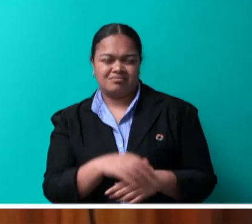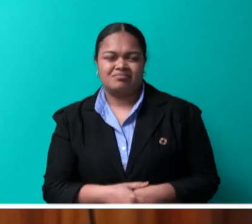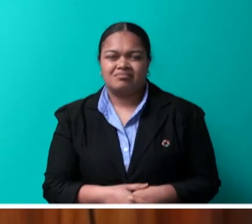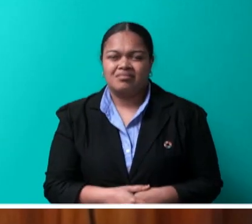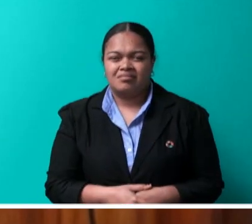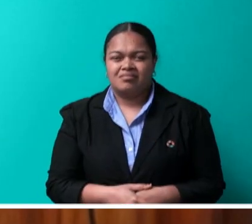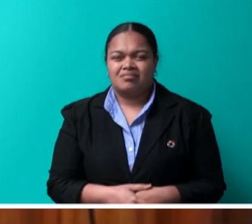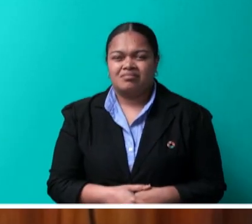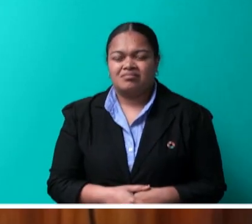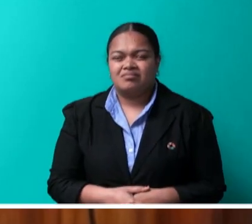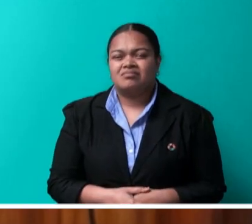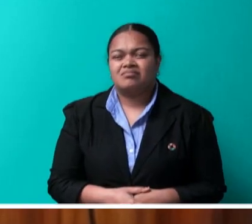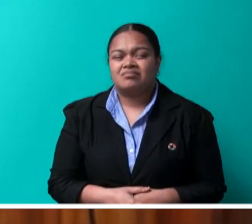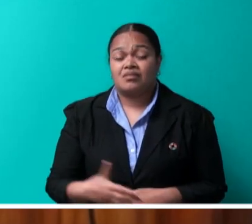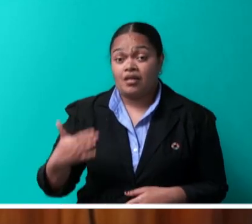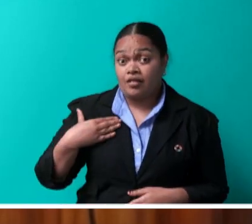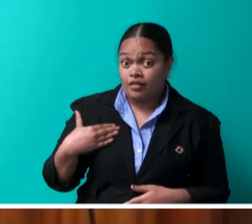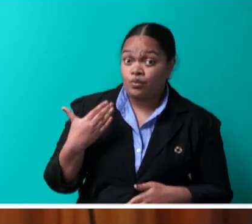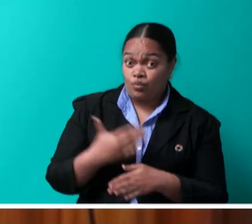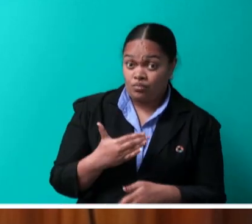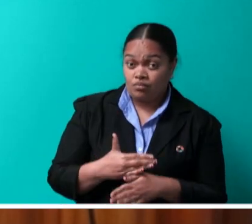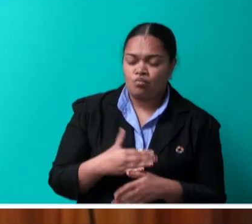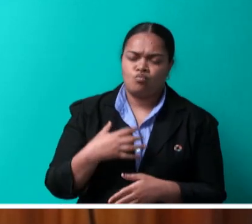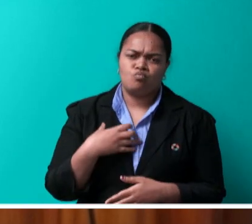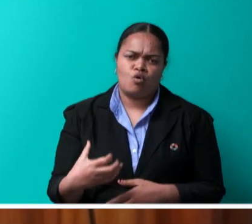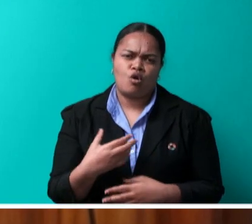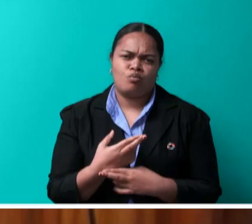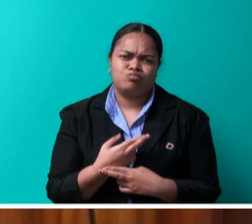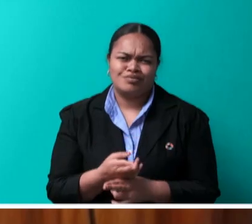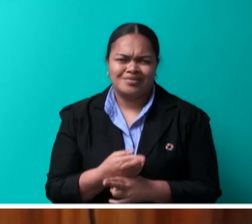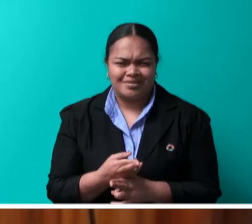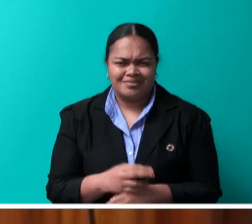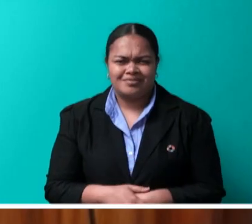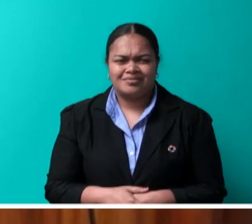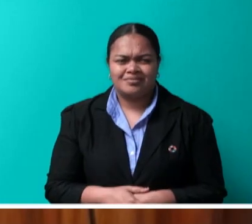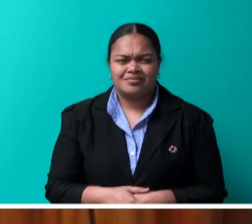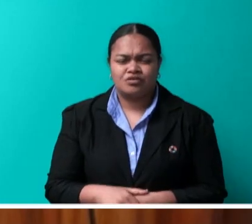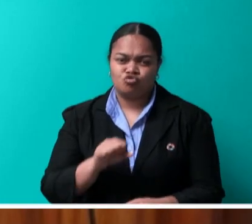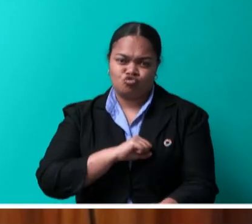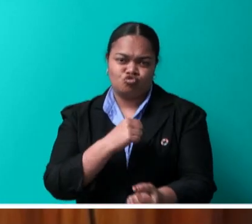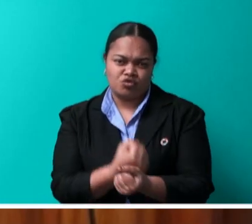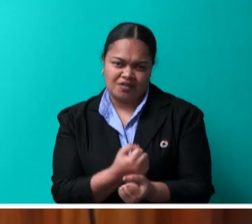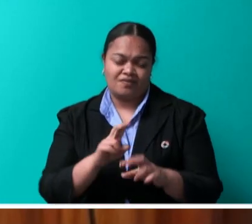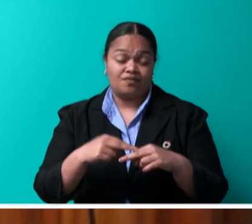better. A healthy worker is more productive, and a healthy mother strengthens her